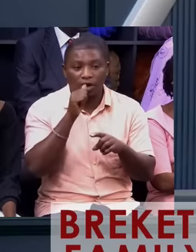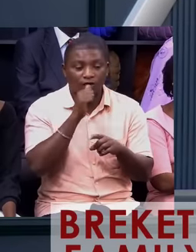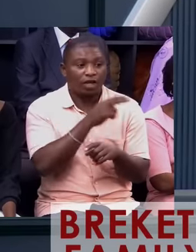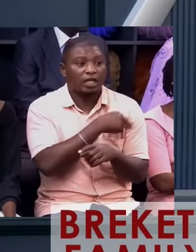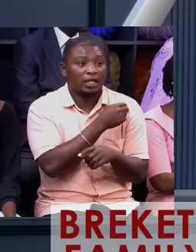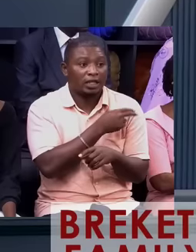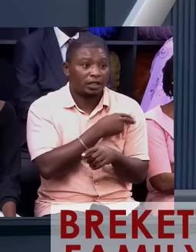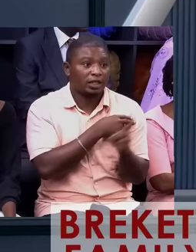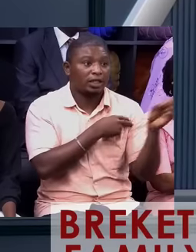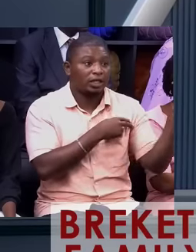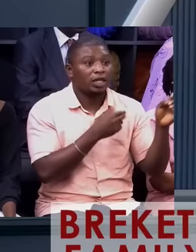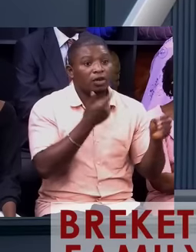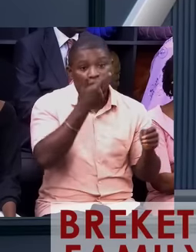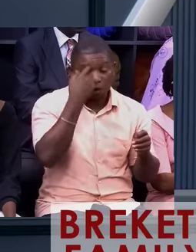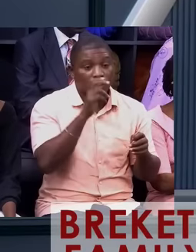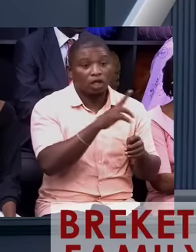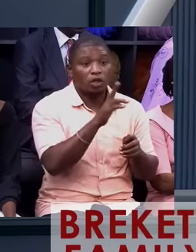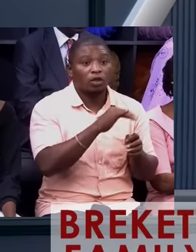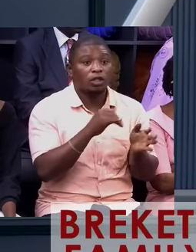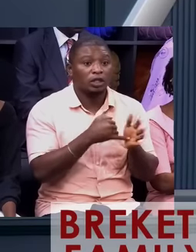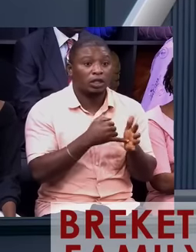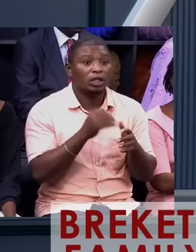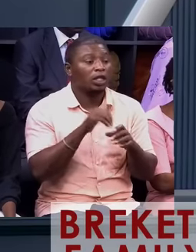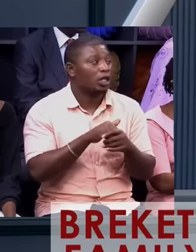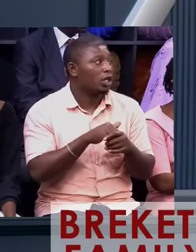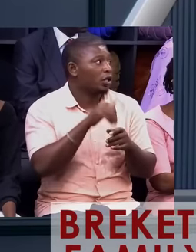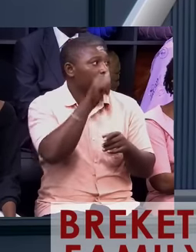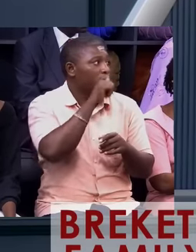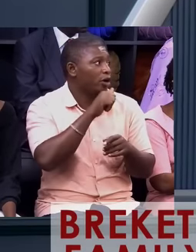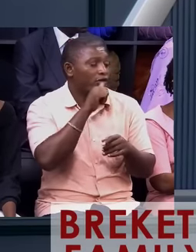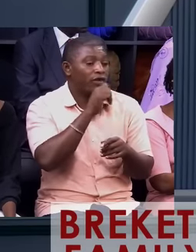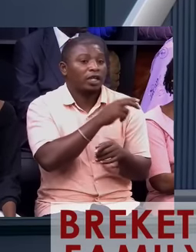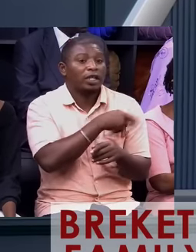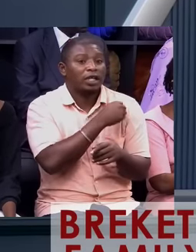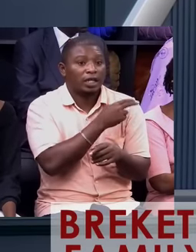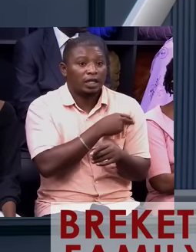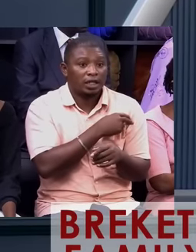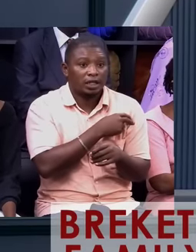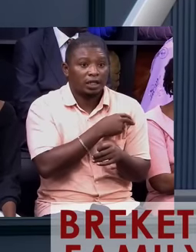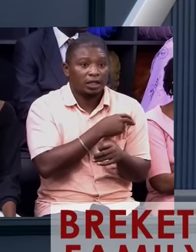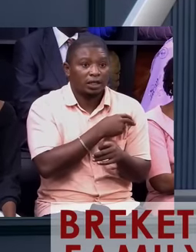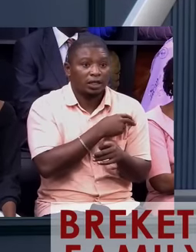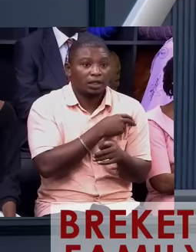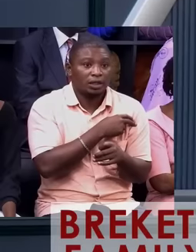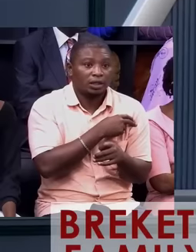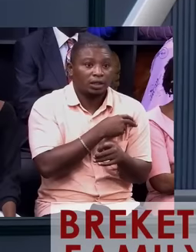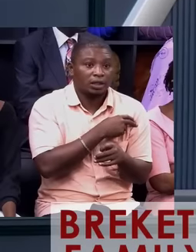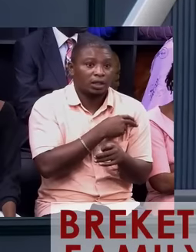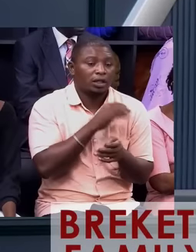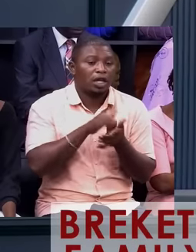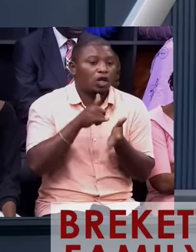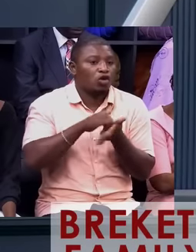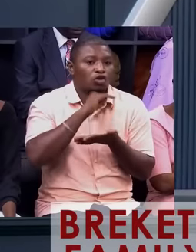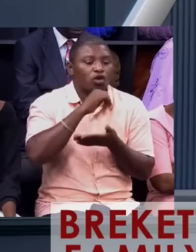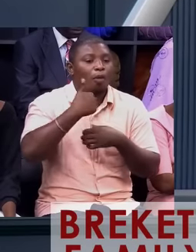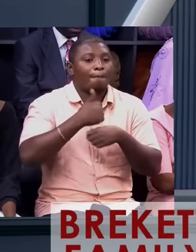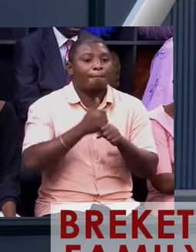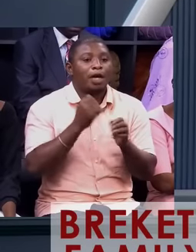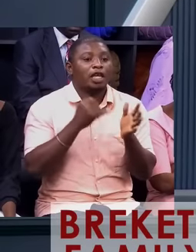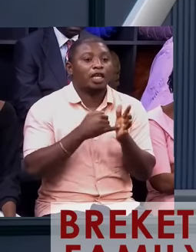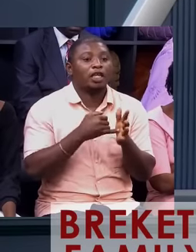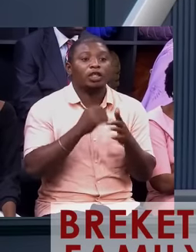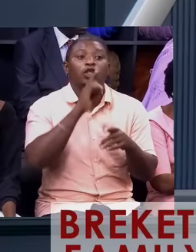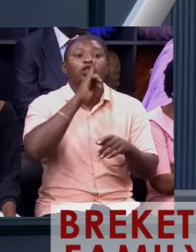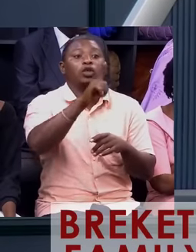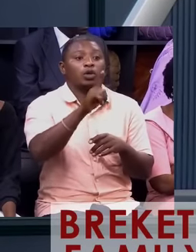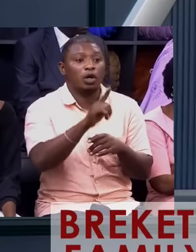Clinic no mean say now Authority please tell Lo waiting go make sense to us please how